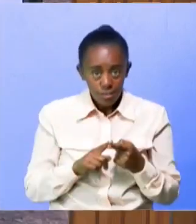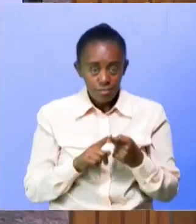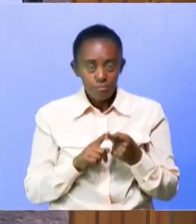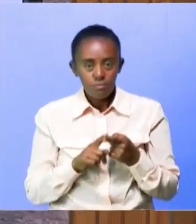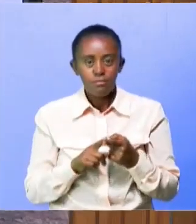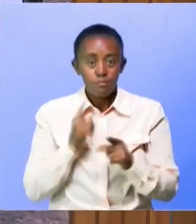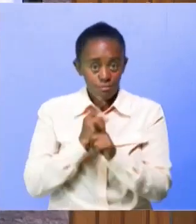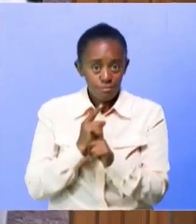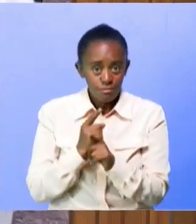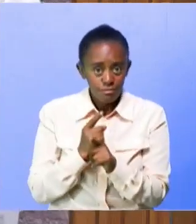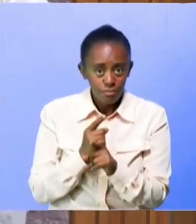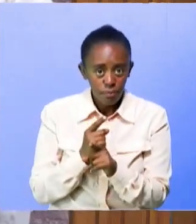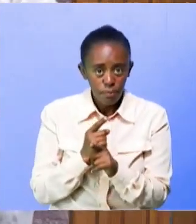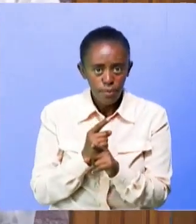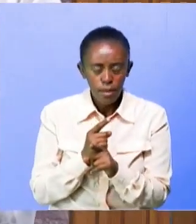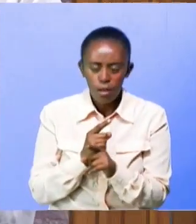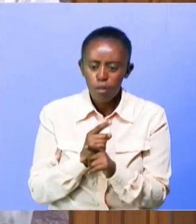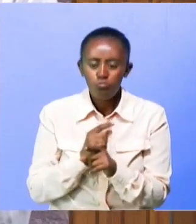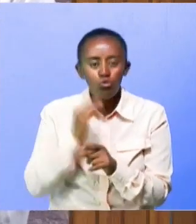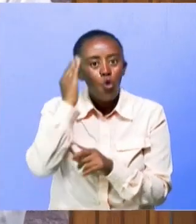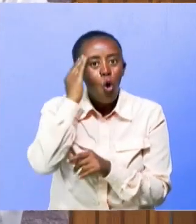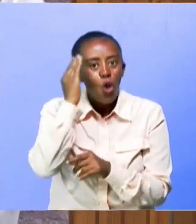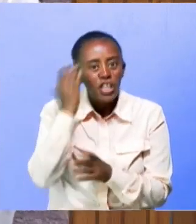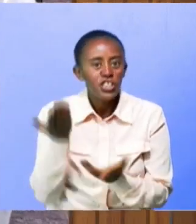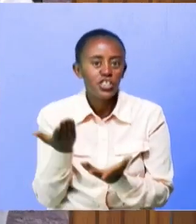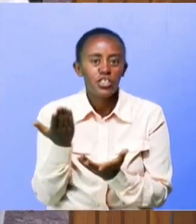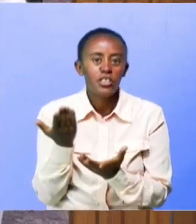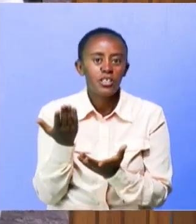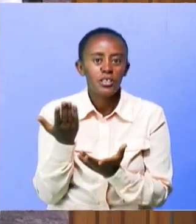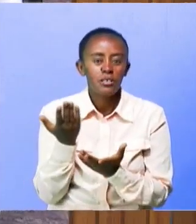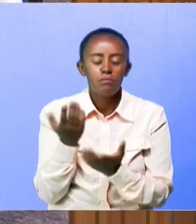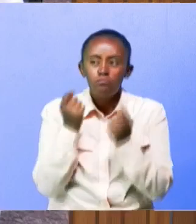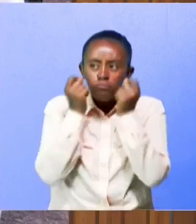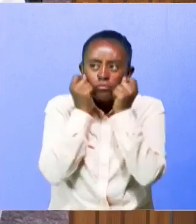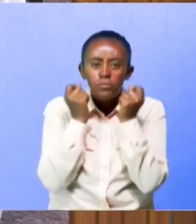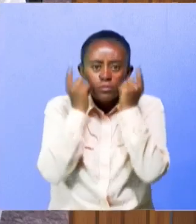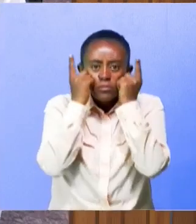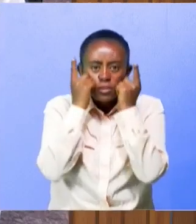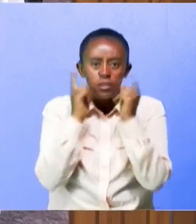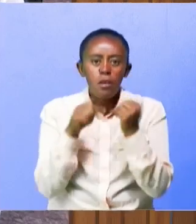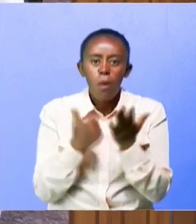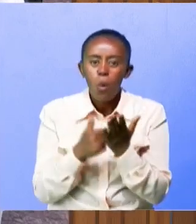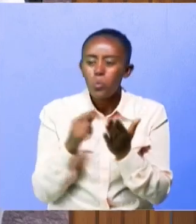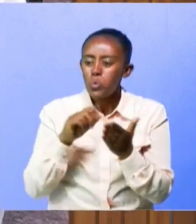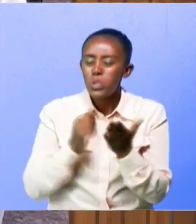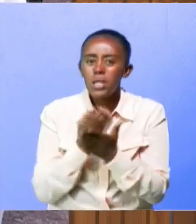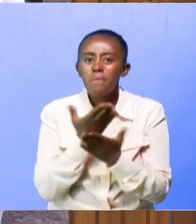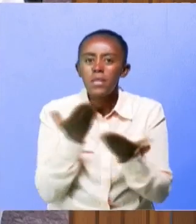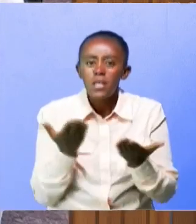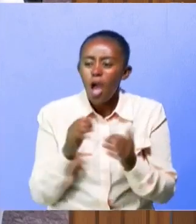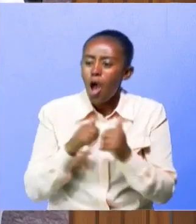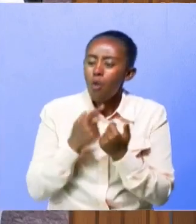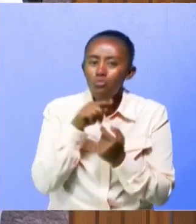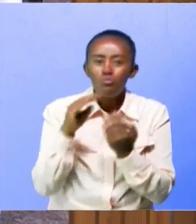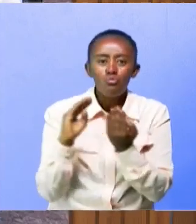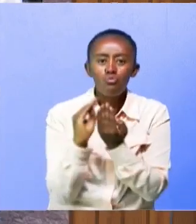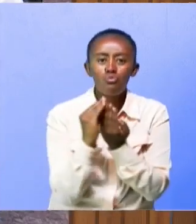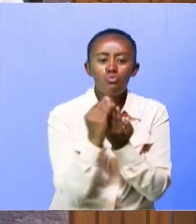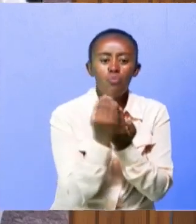Yeah. Knowledge, understanding about something, how you are treating